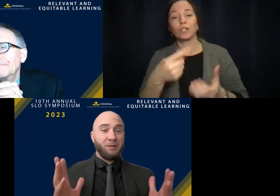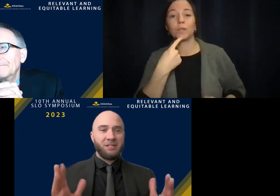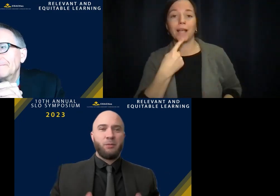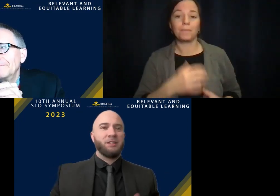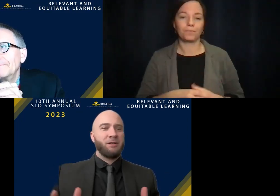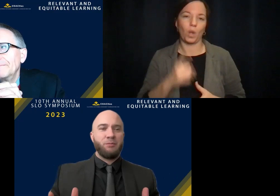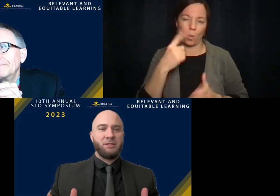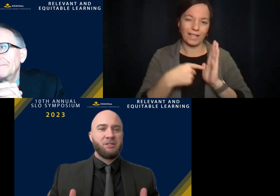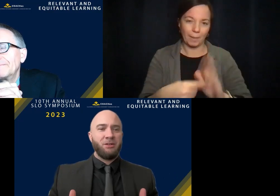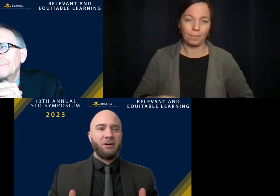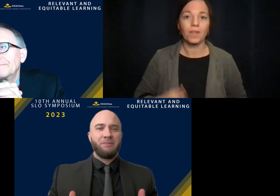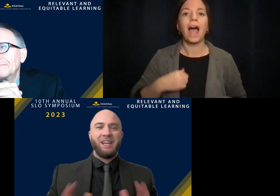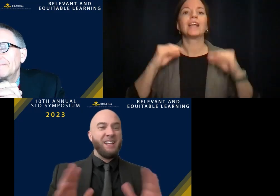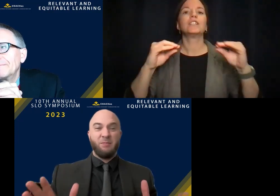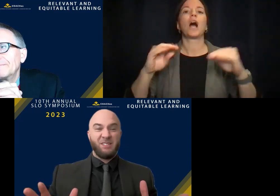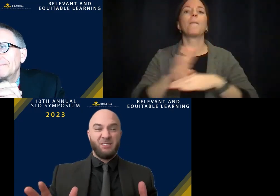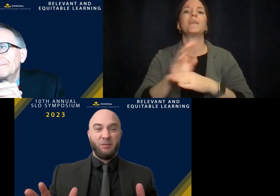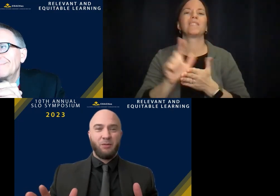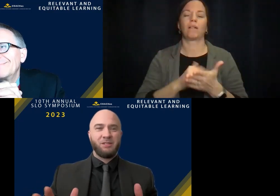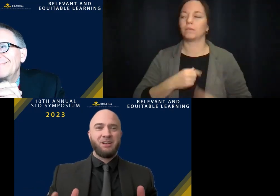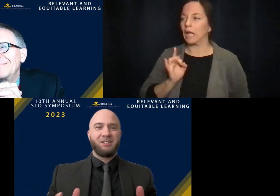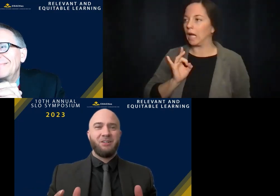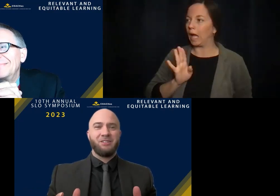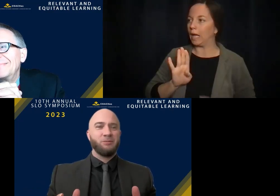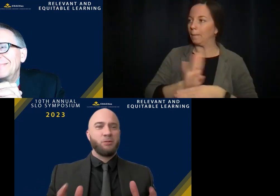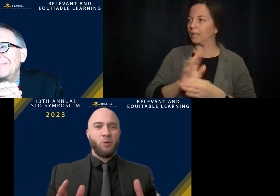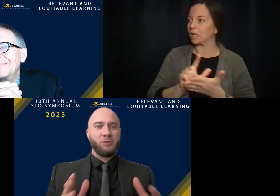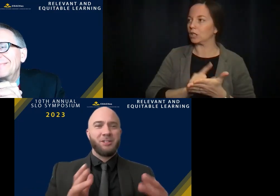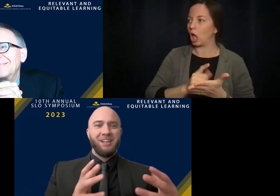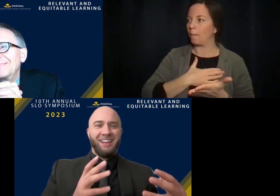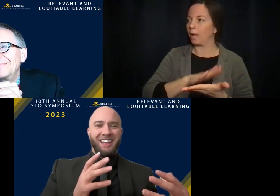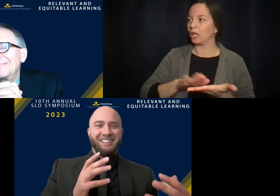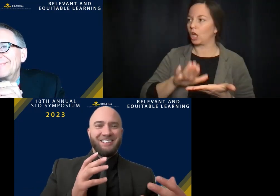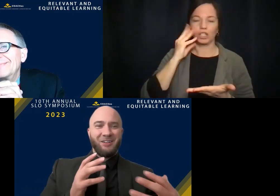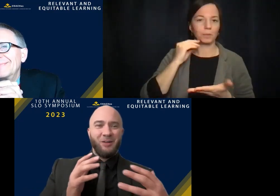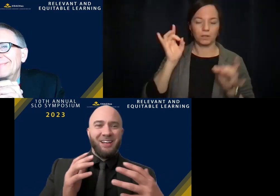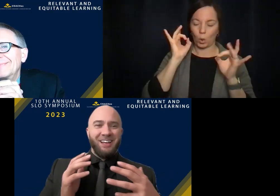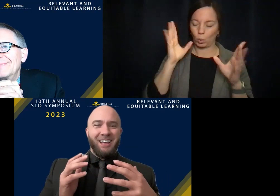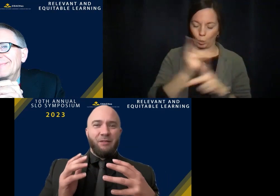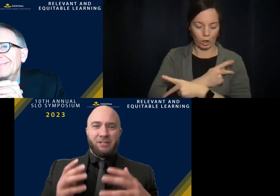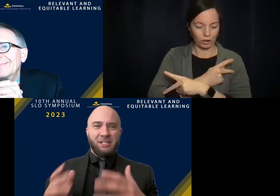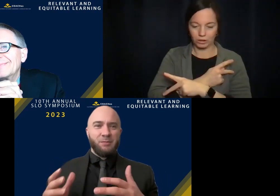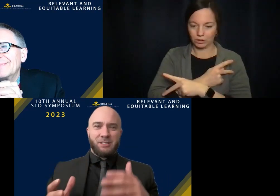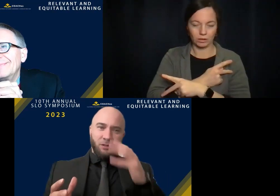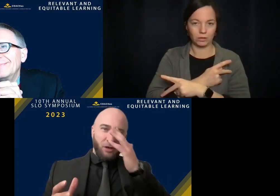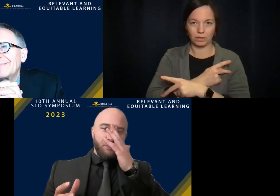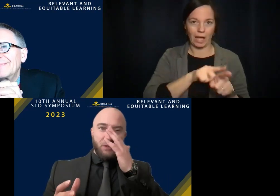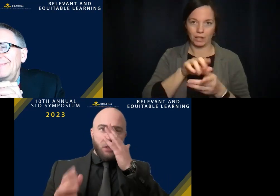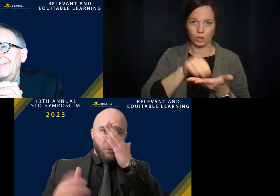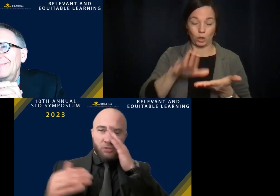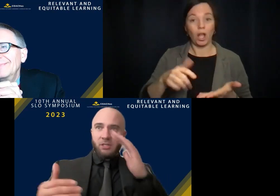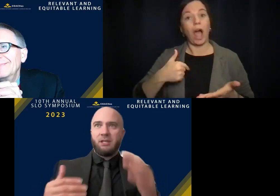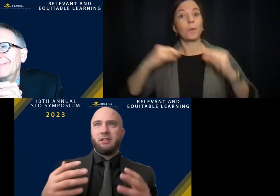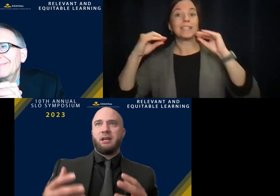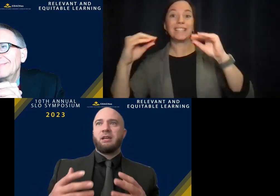I'll give you an example. I taught business law. I hated business law when I went to college. It was the worst. And so when I was teaching business law,